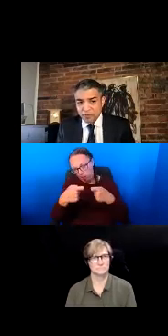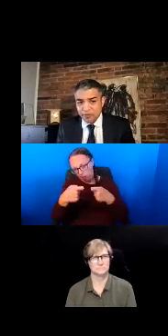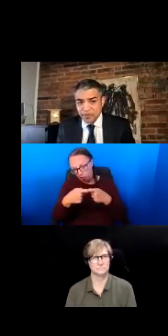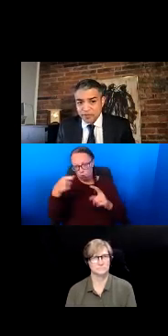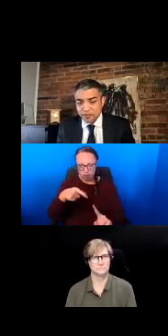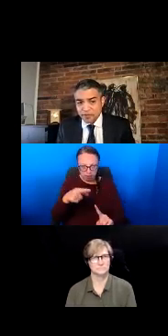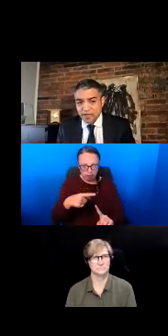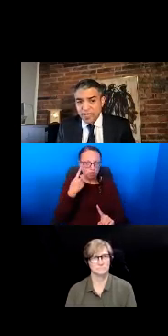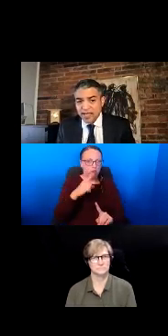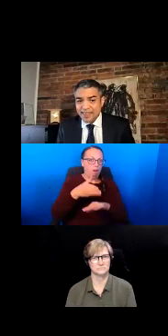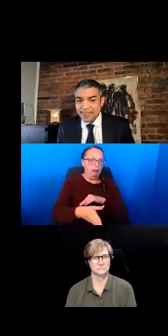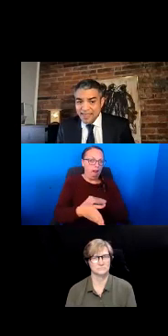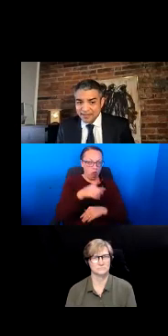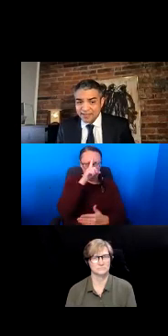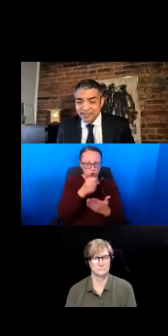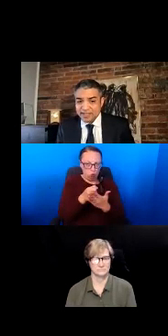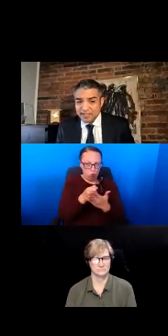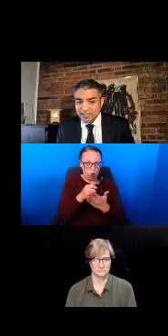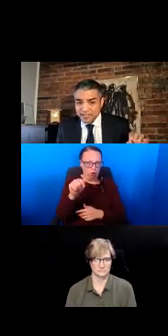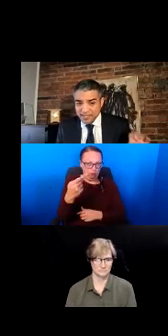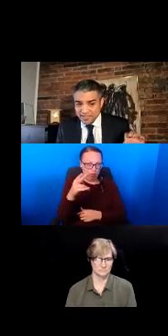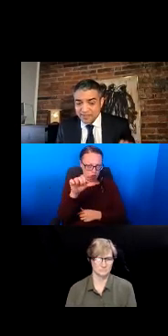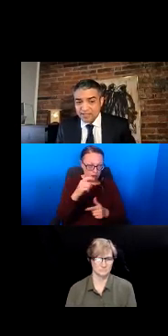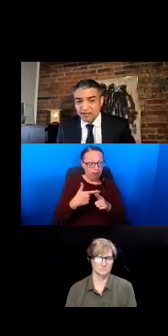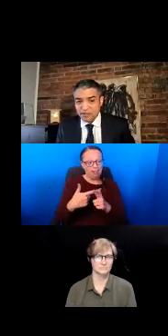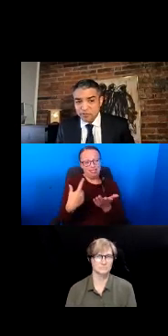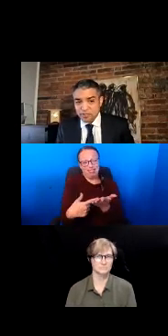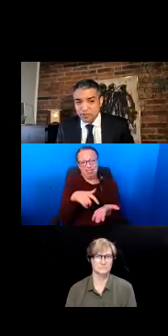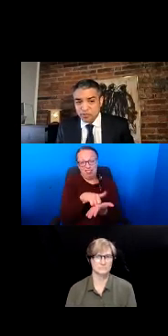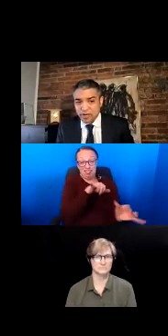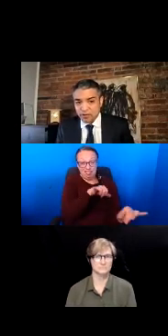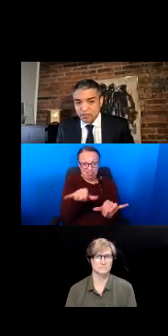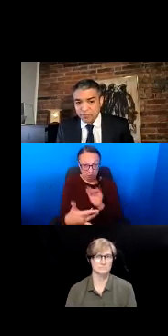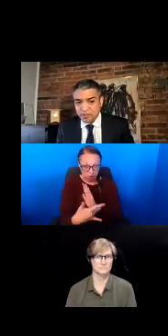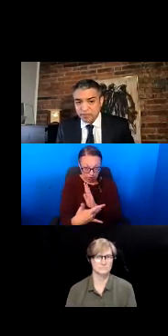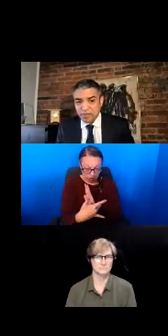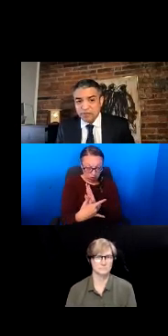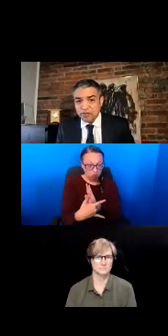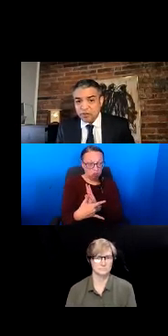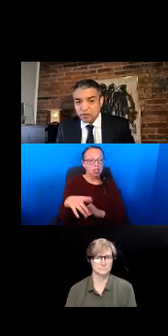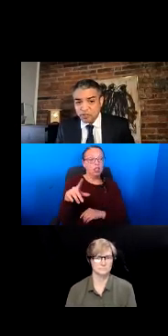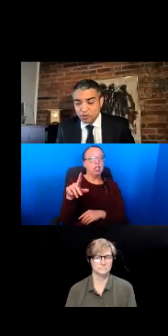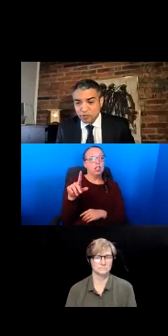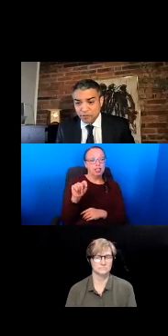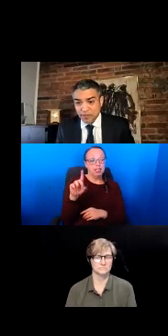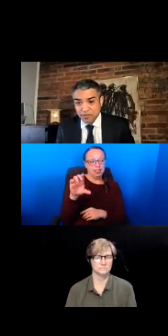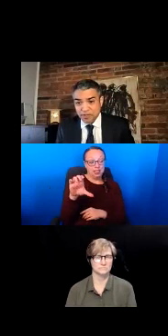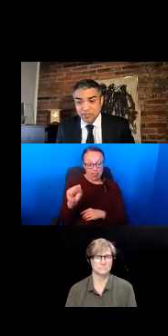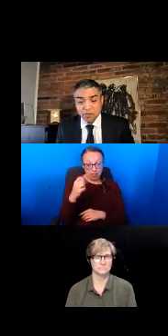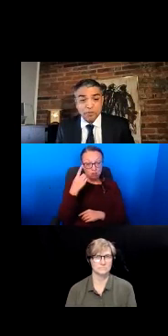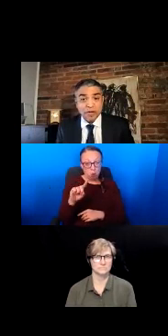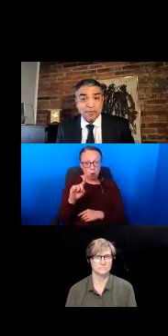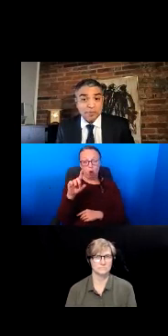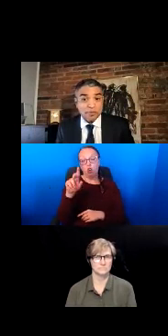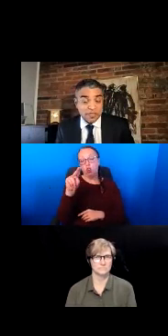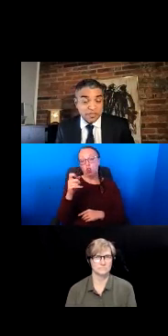post-stroke aphasia, and then discuss that same technology, transcranial direct current stimulation for neurodegenerative aphasias, the